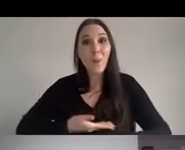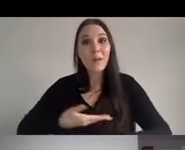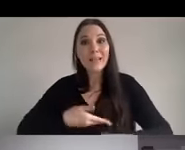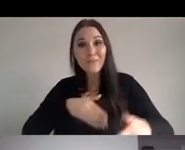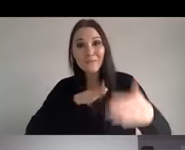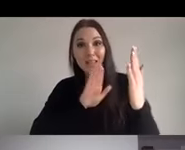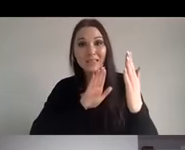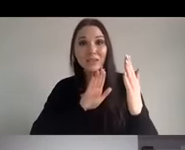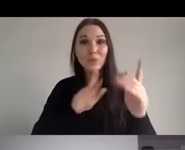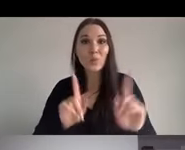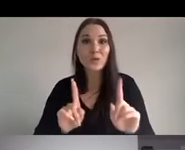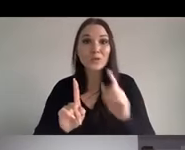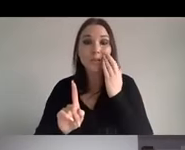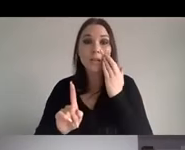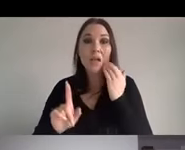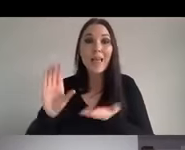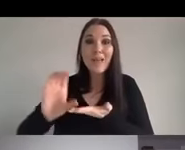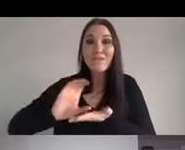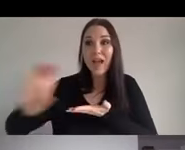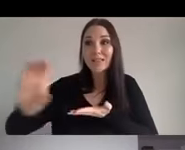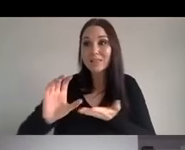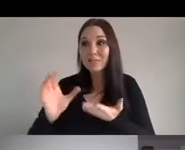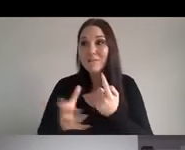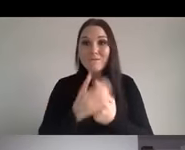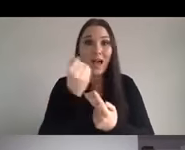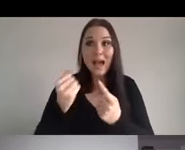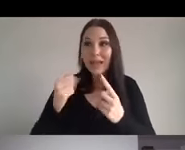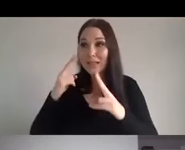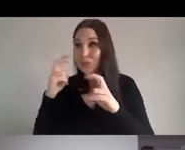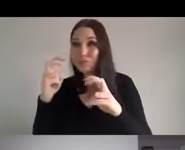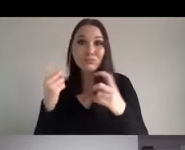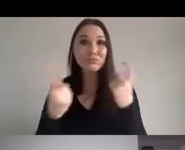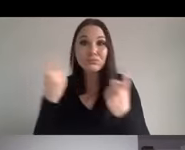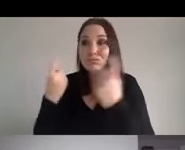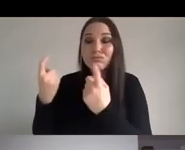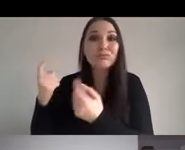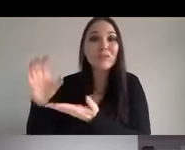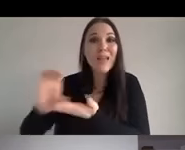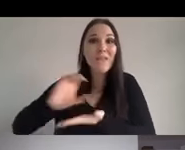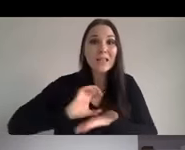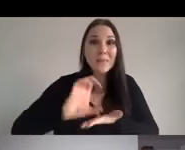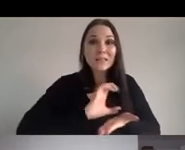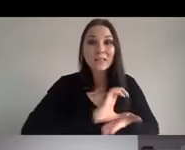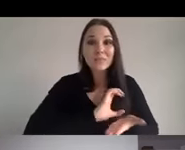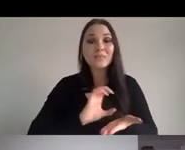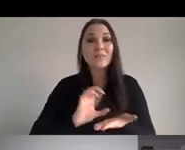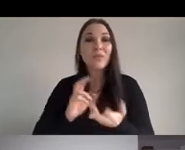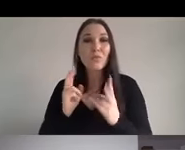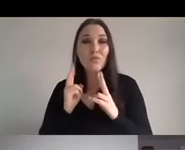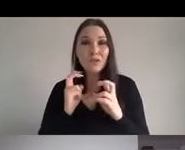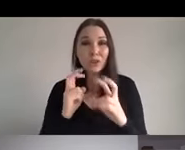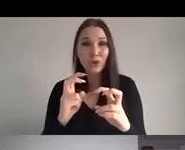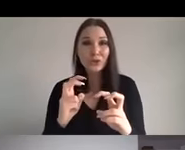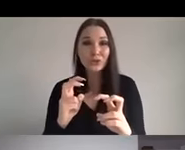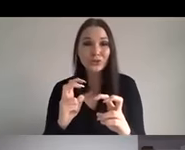is finding investment, and it's one thing that even I've done a good bit of research into,